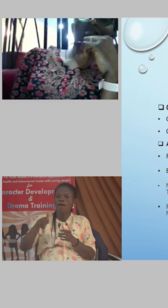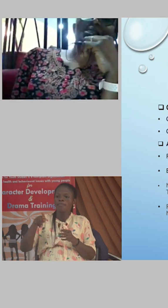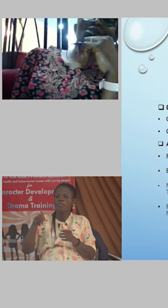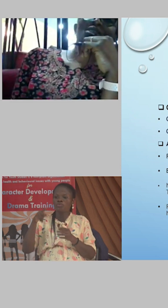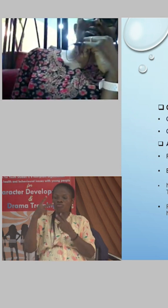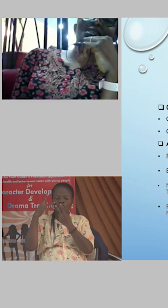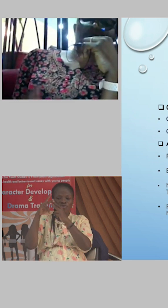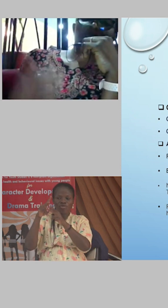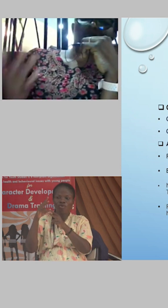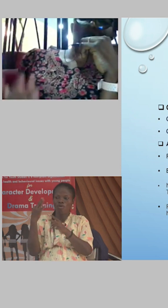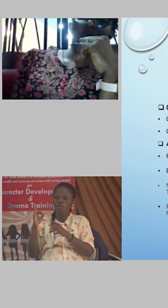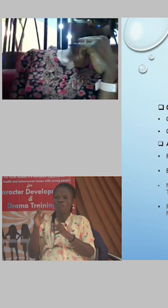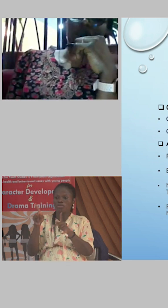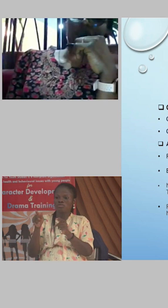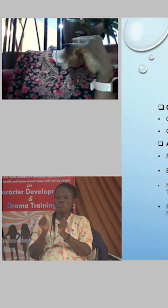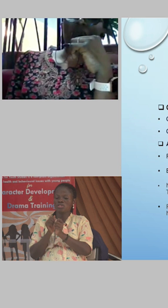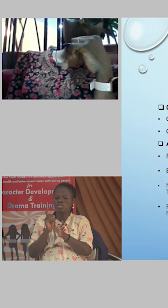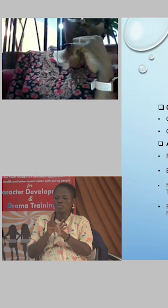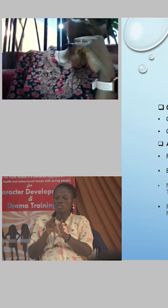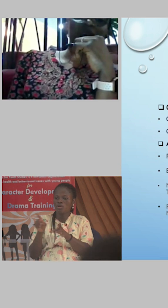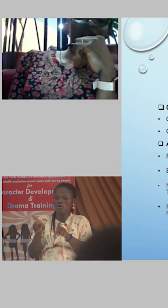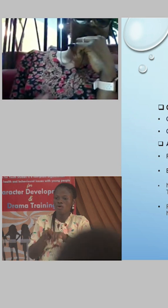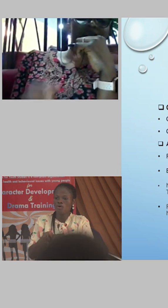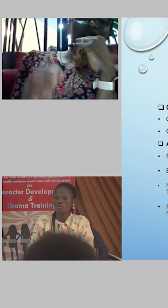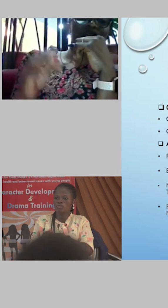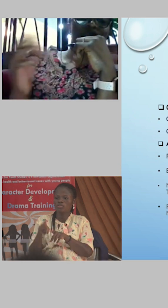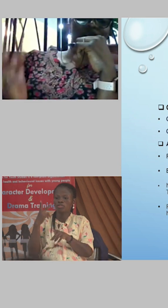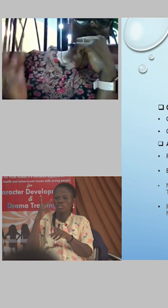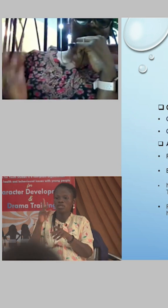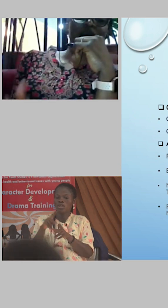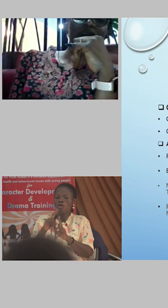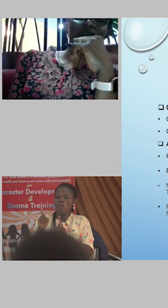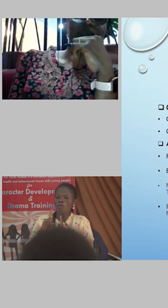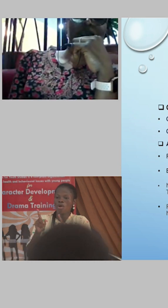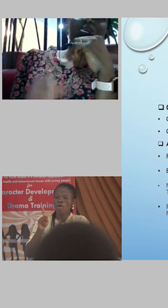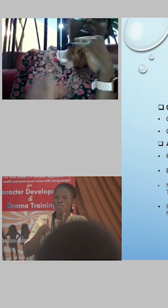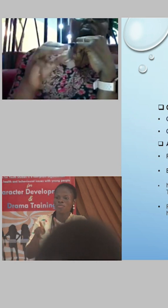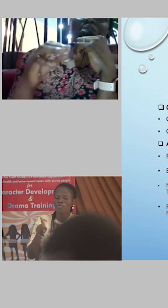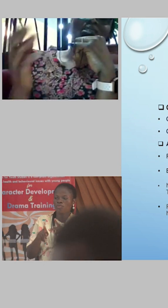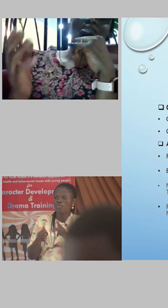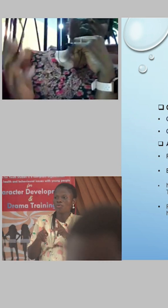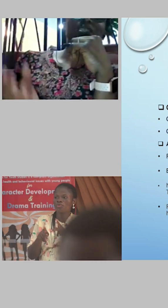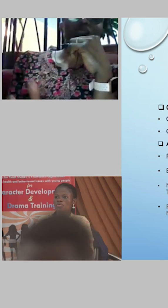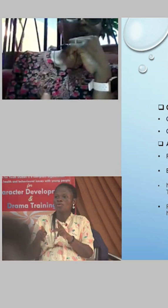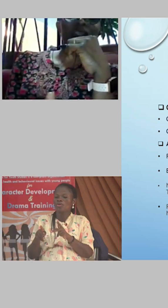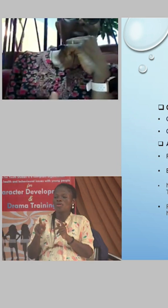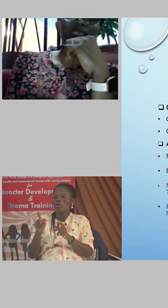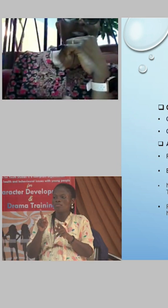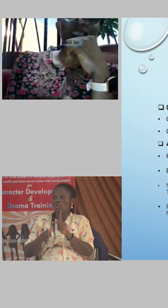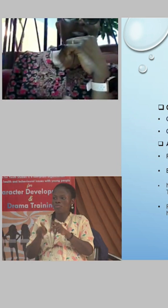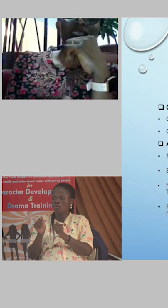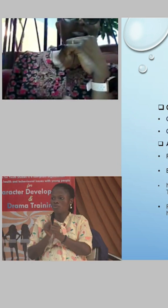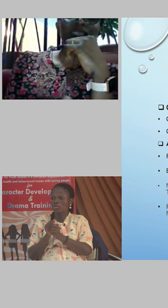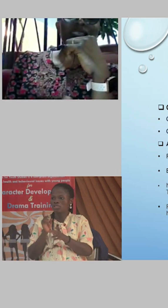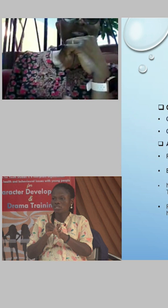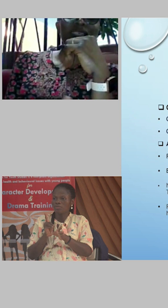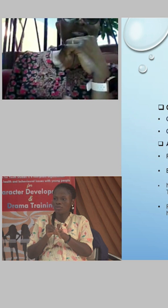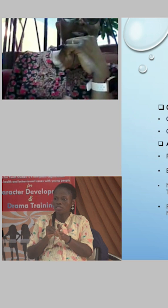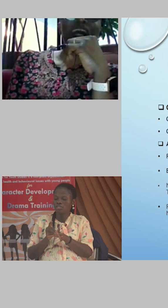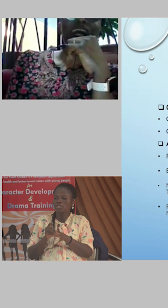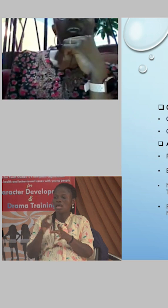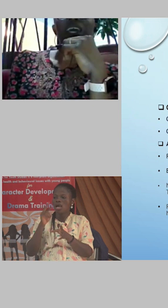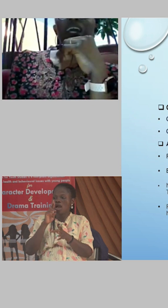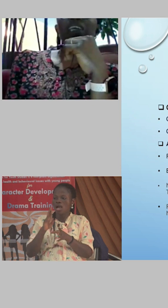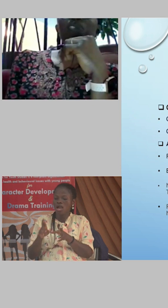with disabilities. We often hear people make such remark as persons with disabilities are